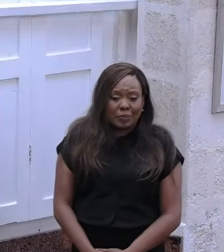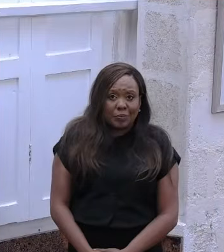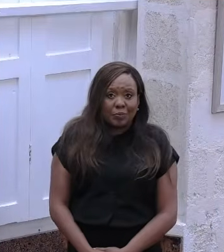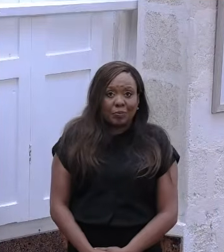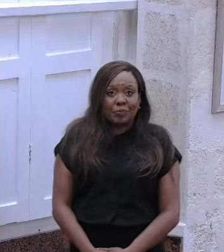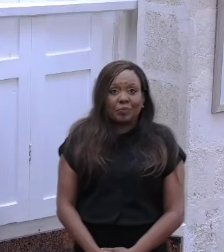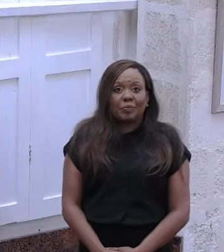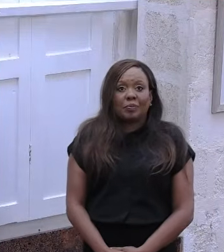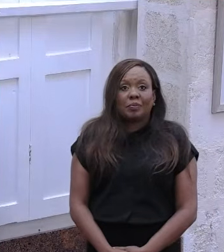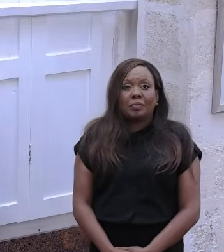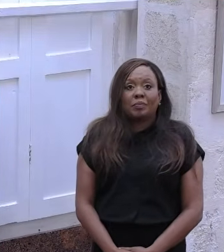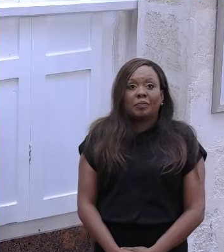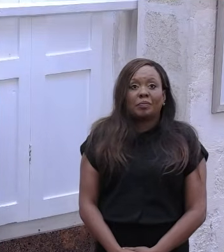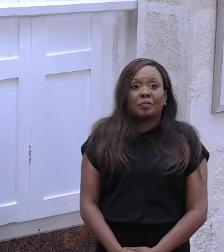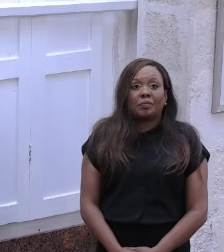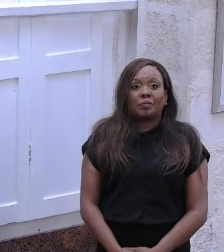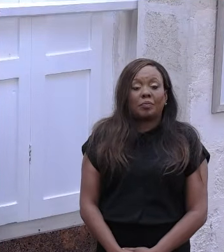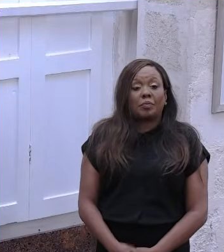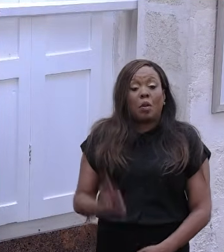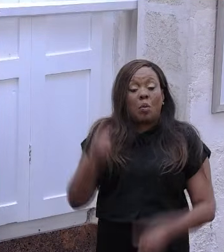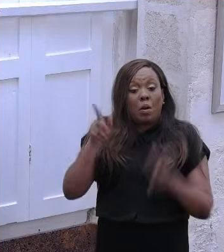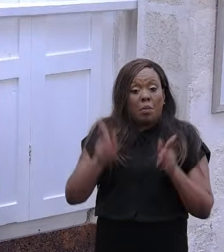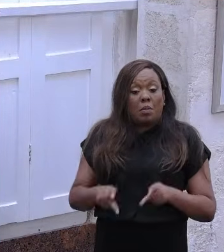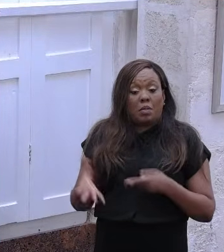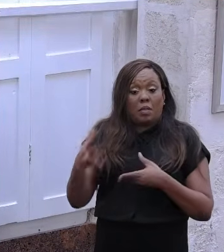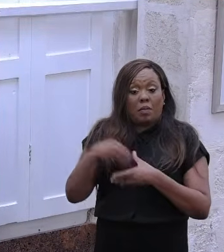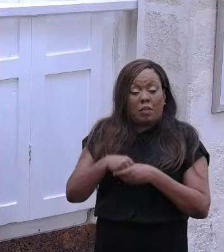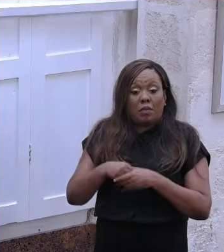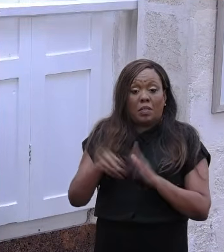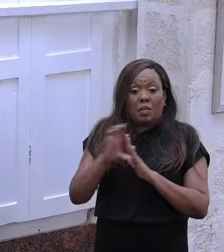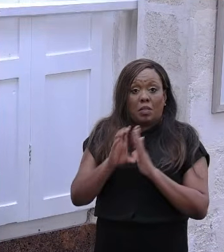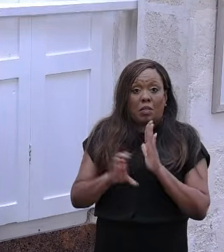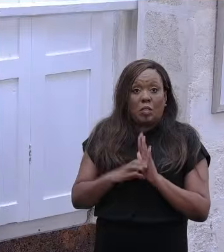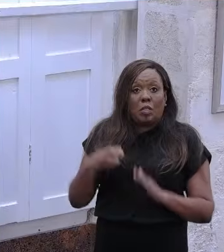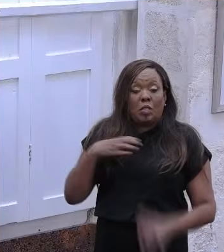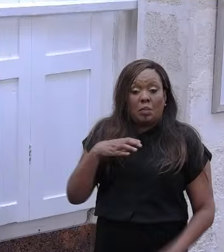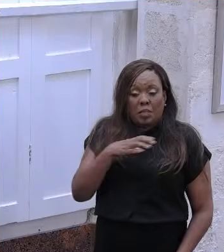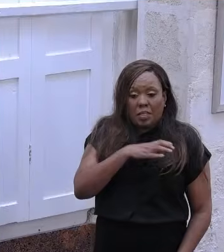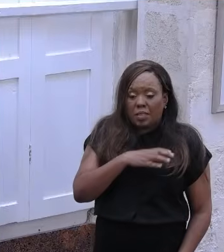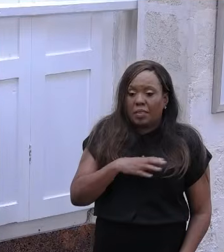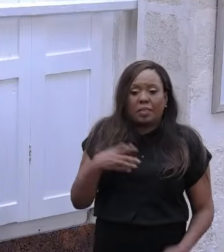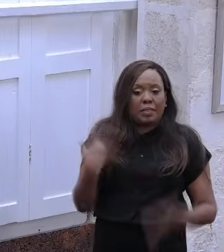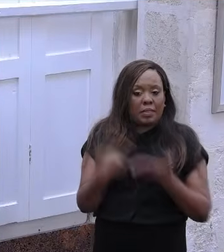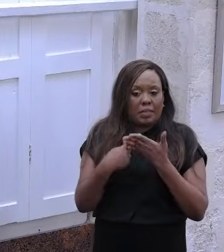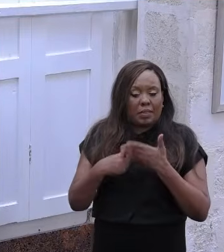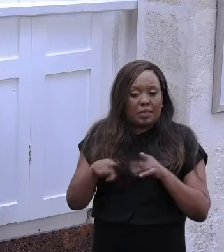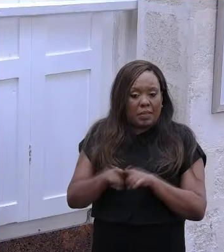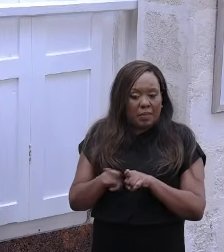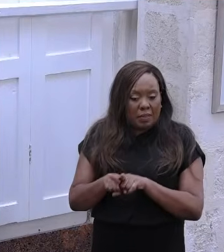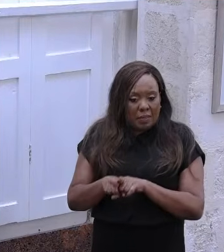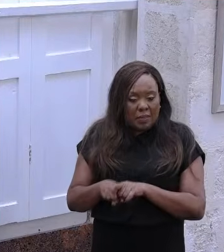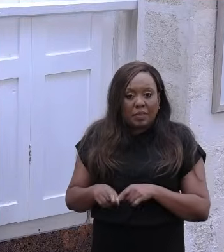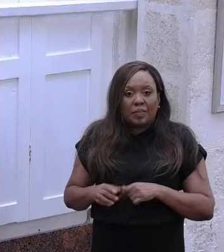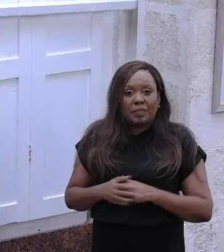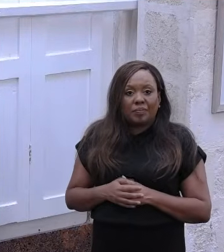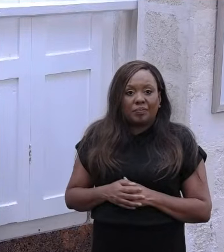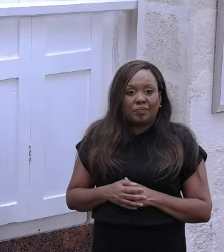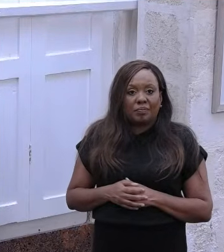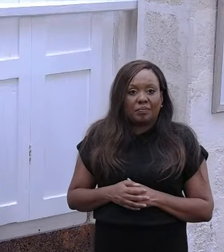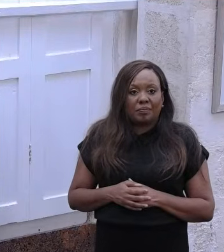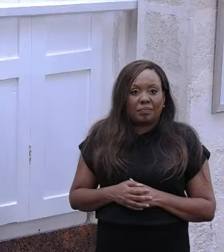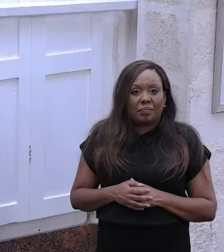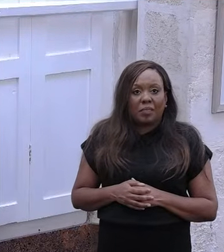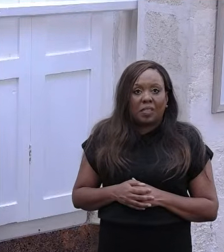Commission on the Constitutional Commission spoke to it, but suffice to say that only this week